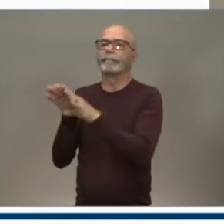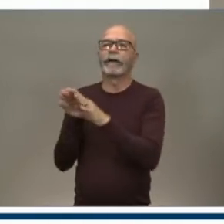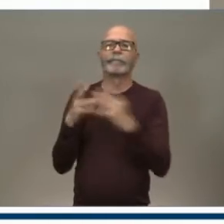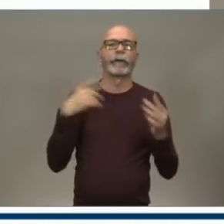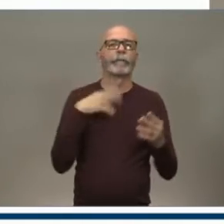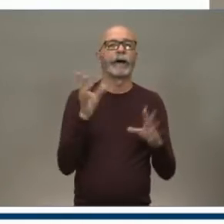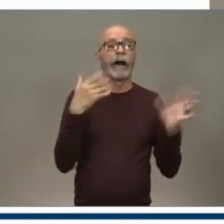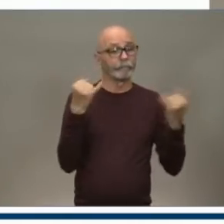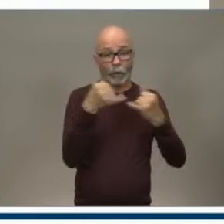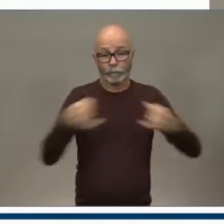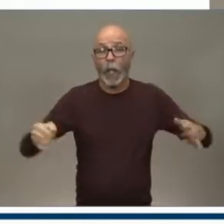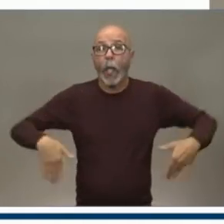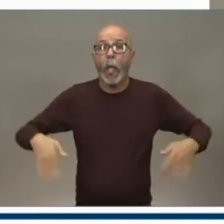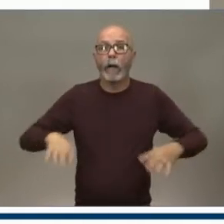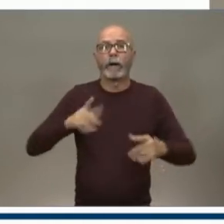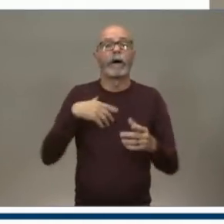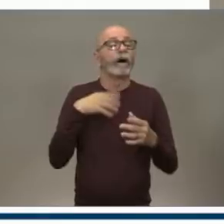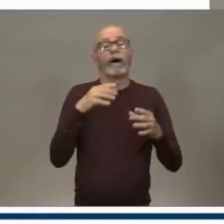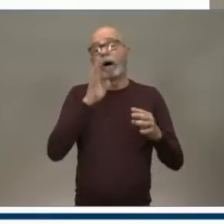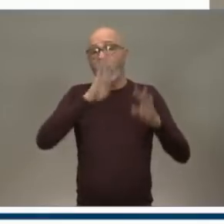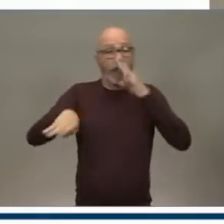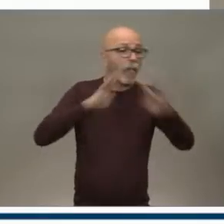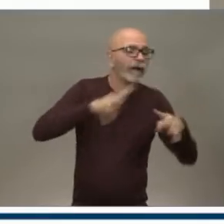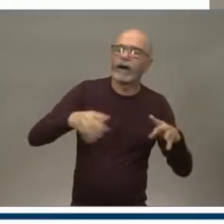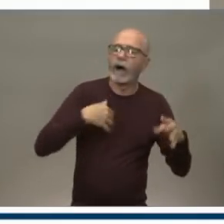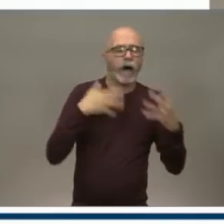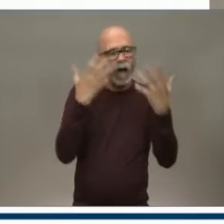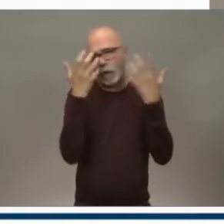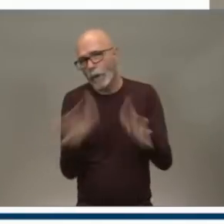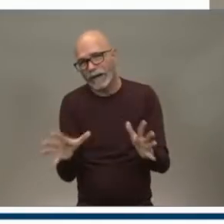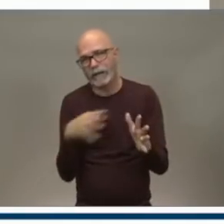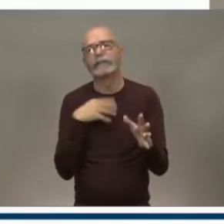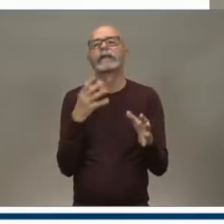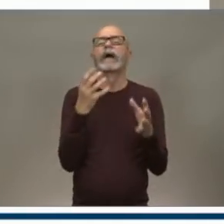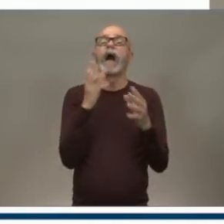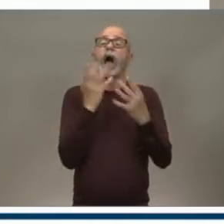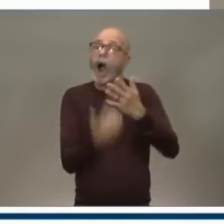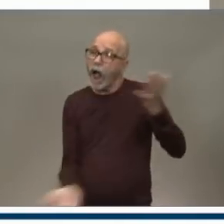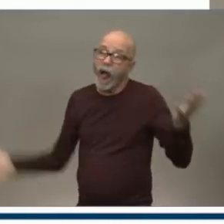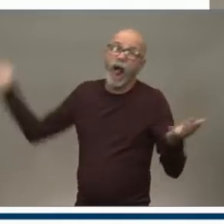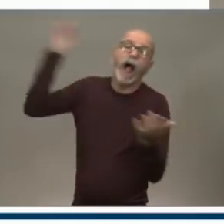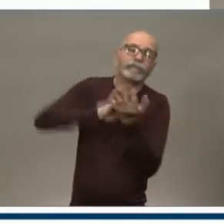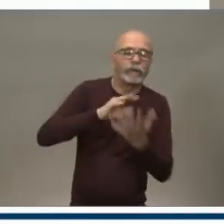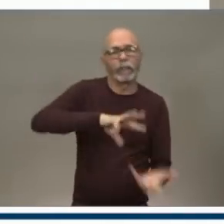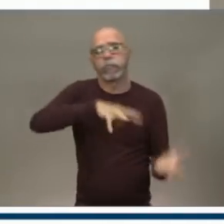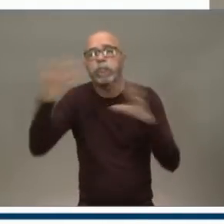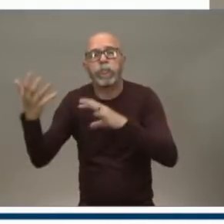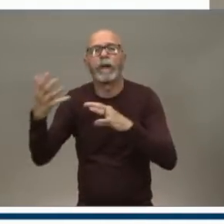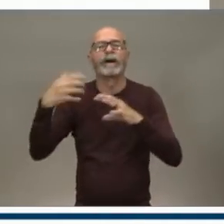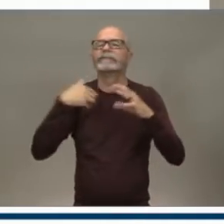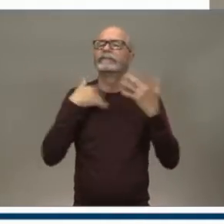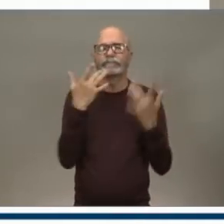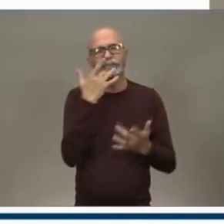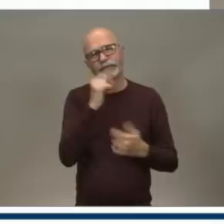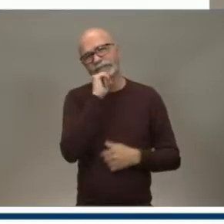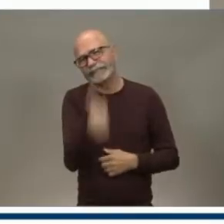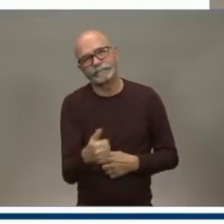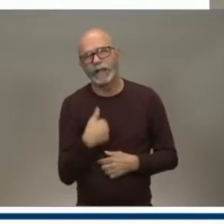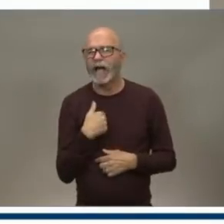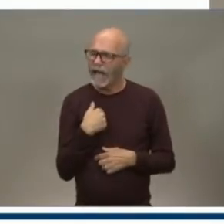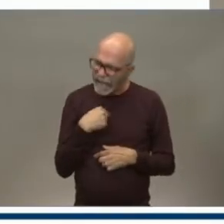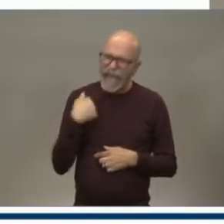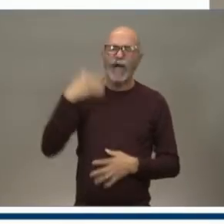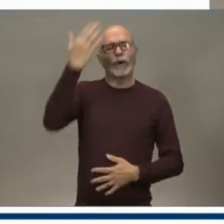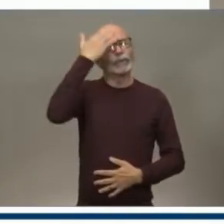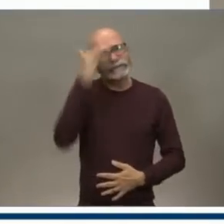I firmly believe we are still at a point where we can control the COVID path that we follow, but it depends on what we all